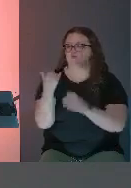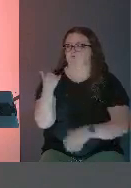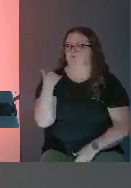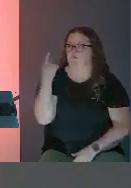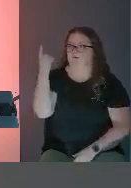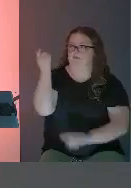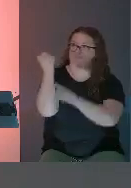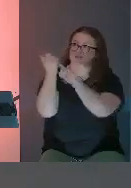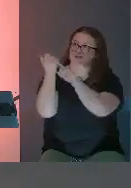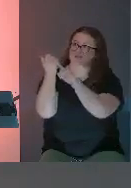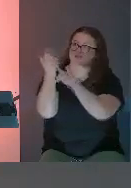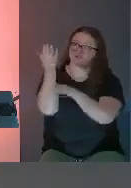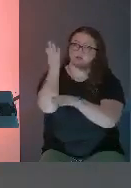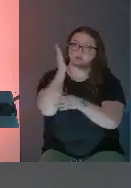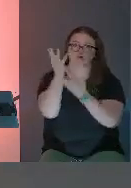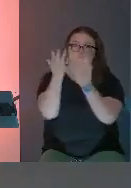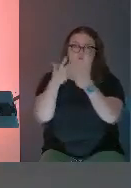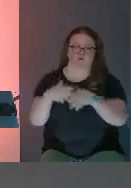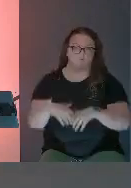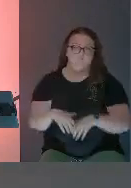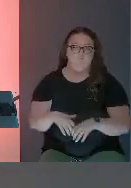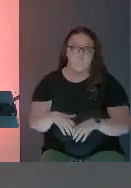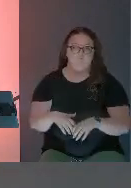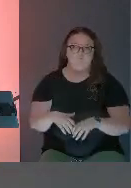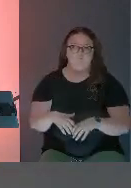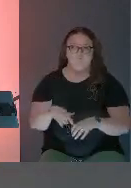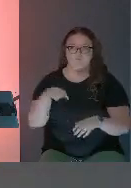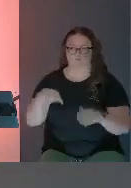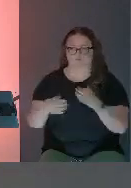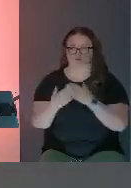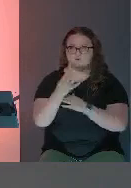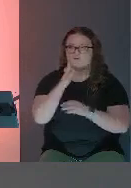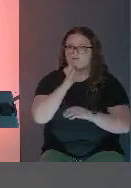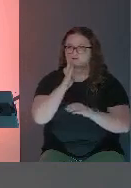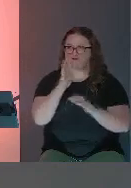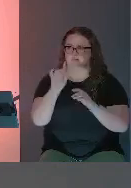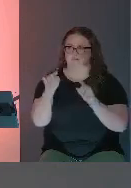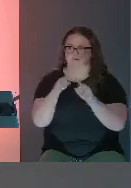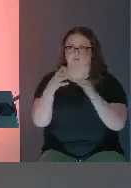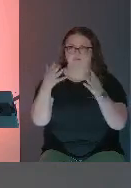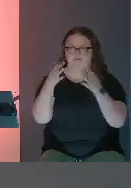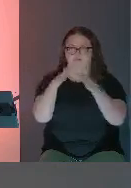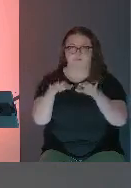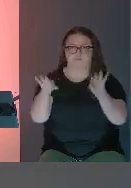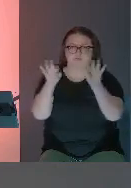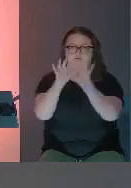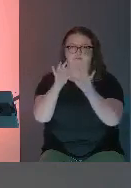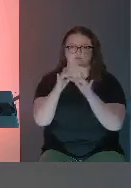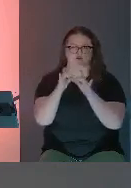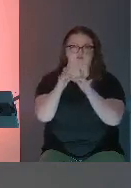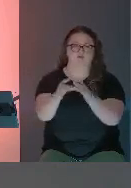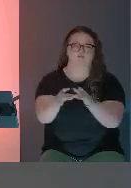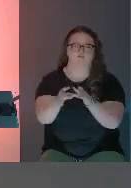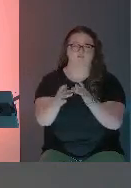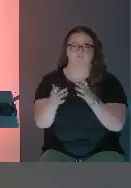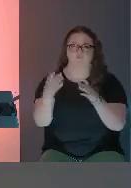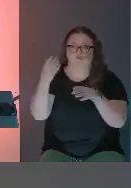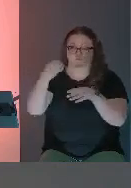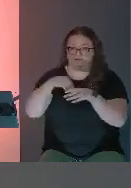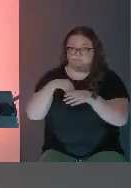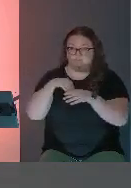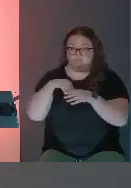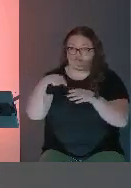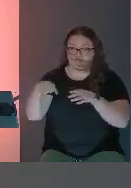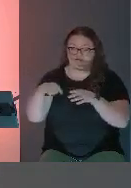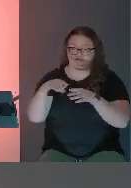order. And this morning, I want to talk to you about the importance of leadership within the context of